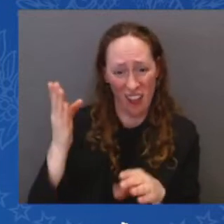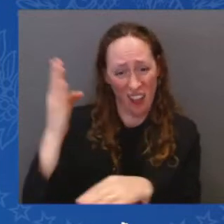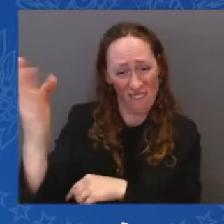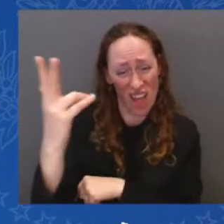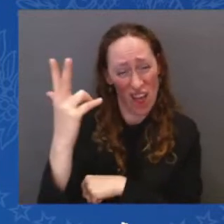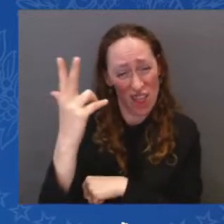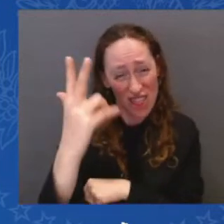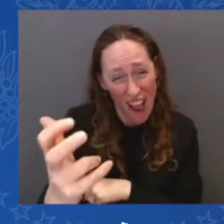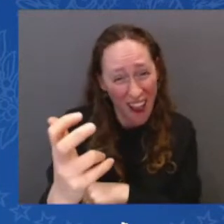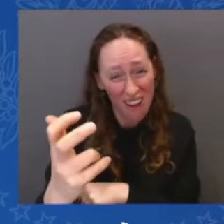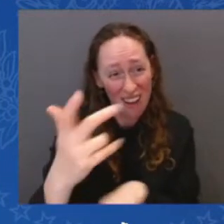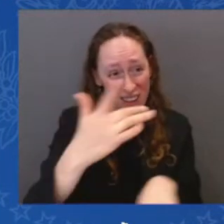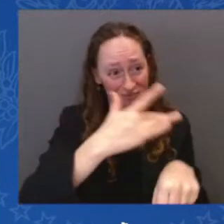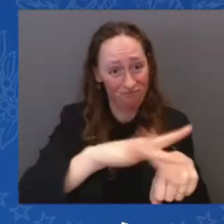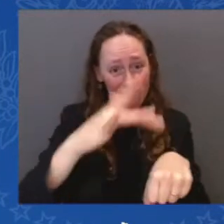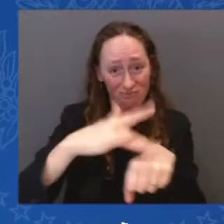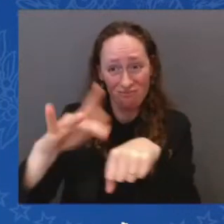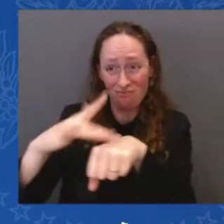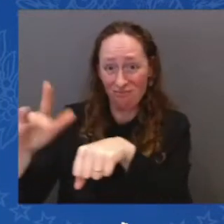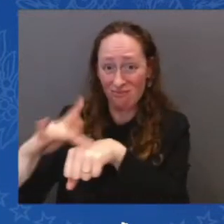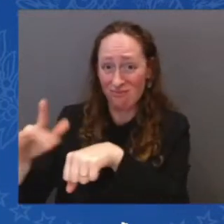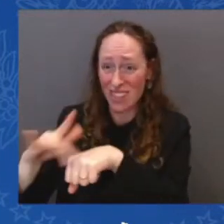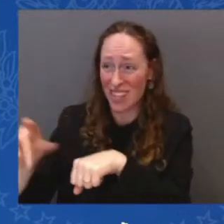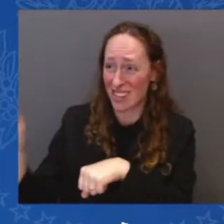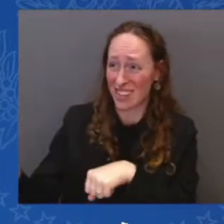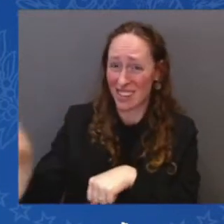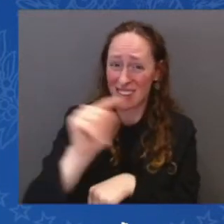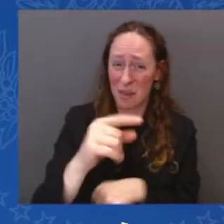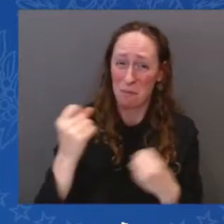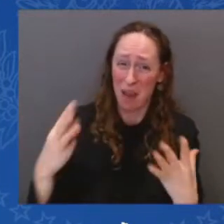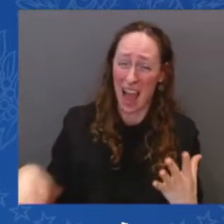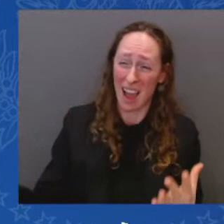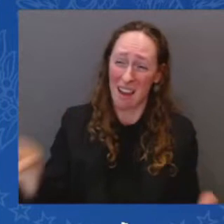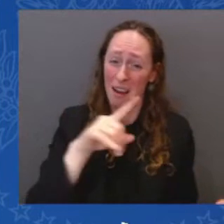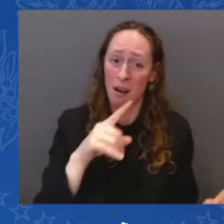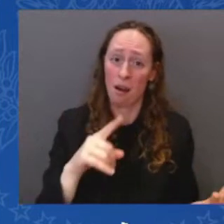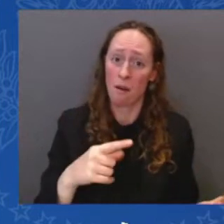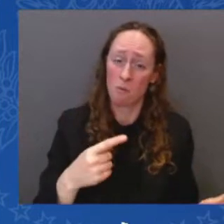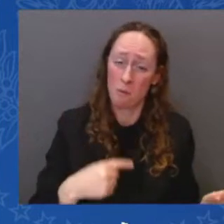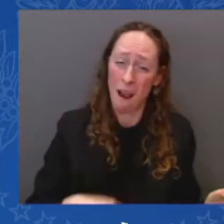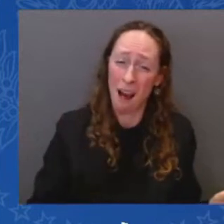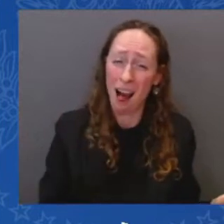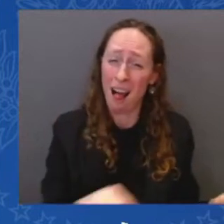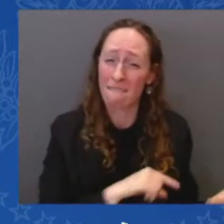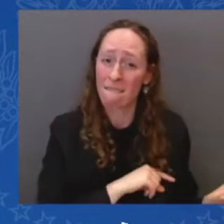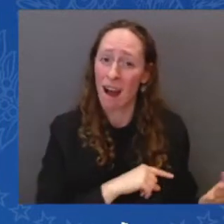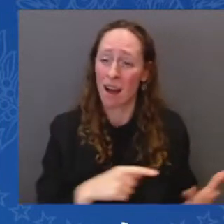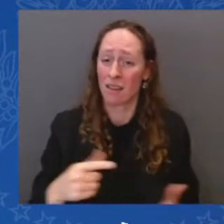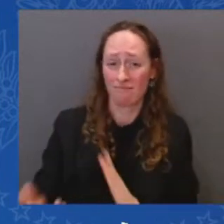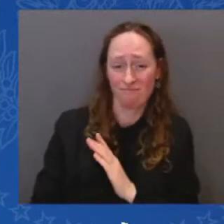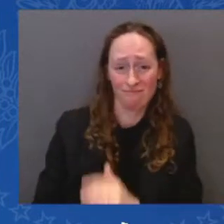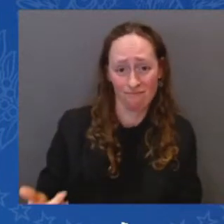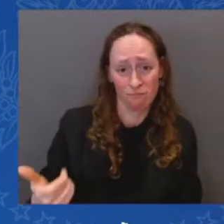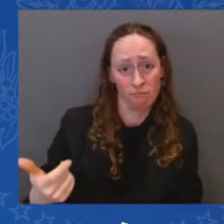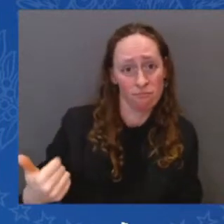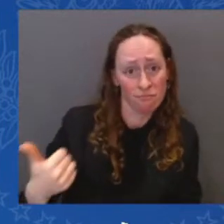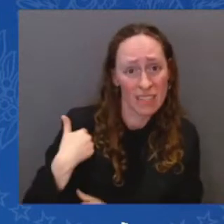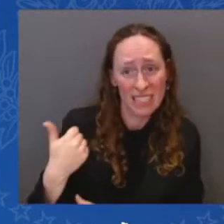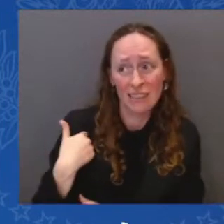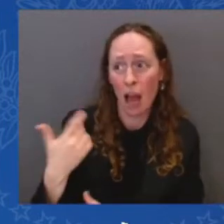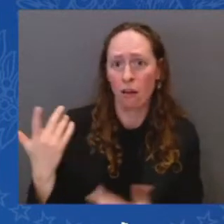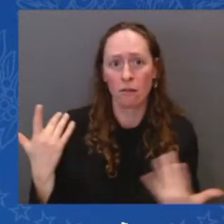qualified military officers are still in limbo. I've been here a long time. I've never seen anything like